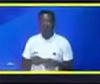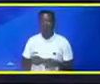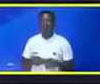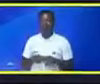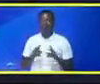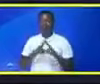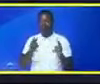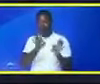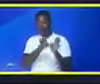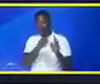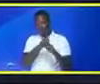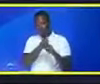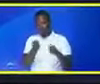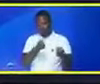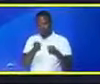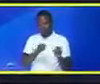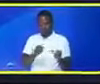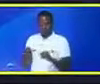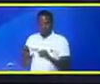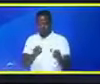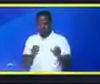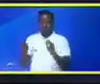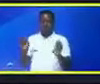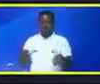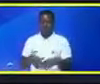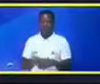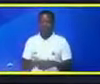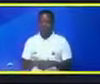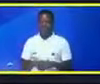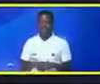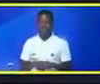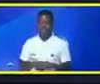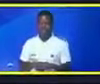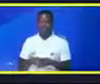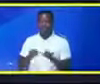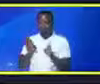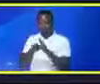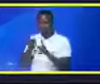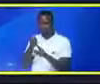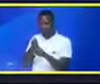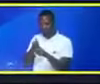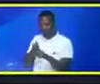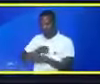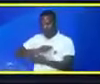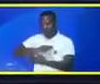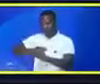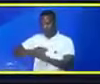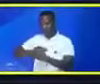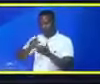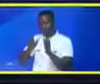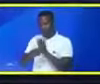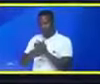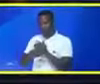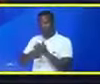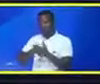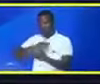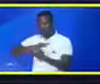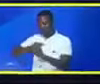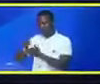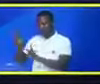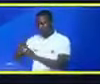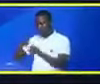So doors control motion. Doors limit and restrict